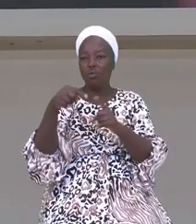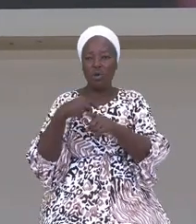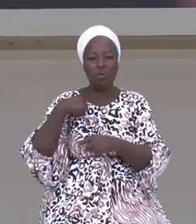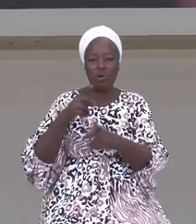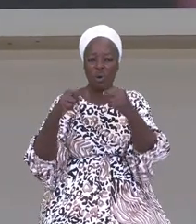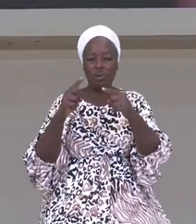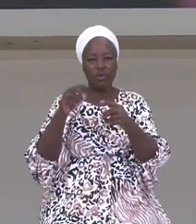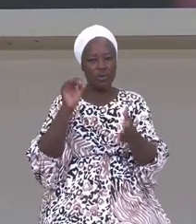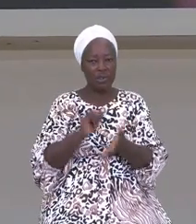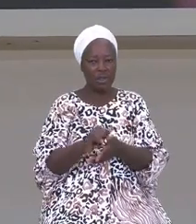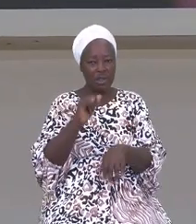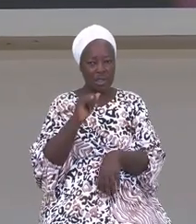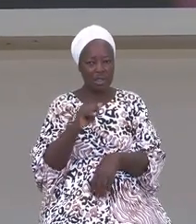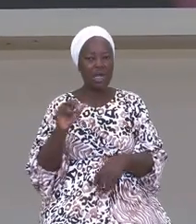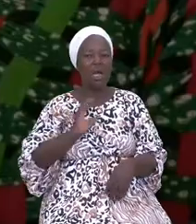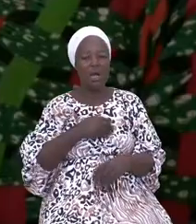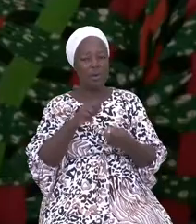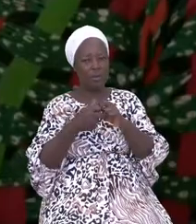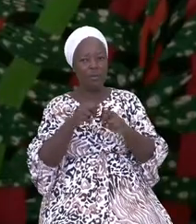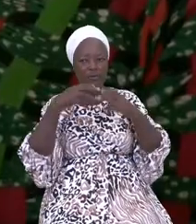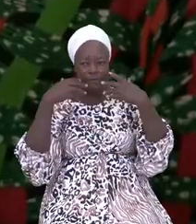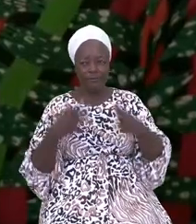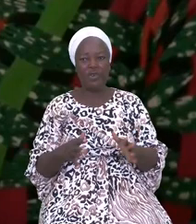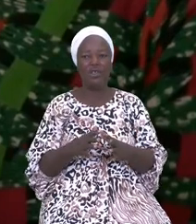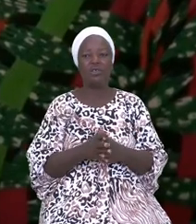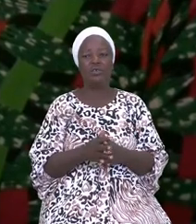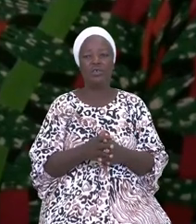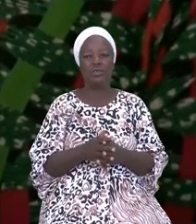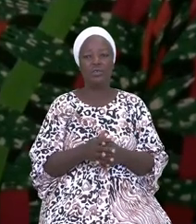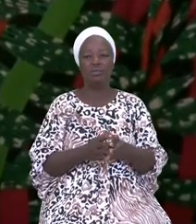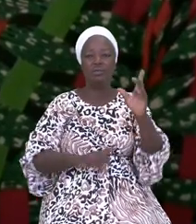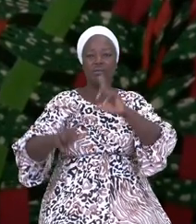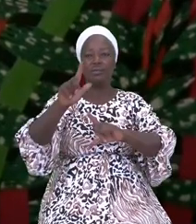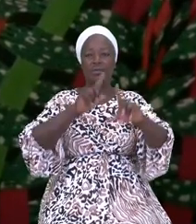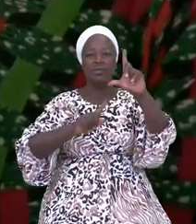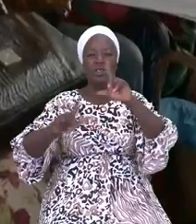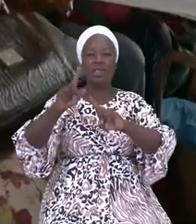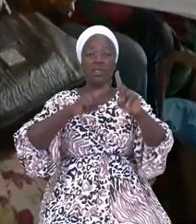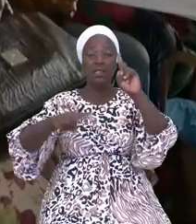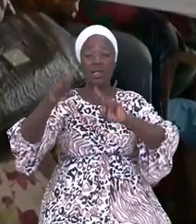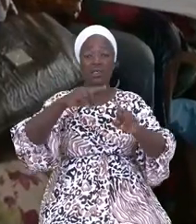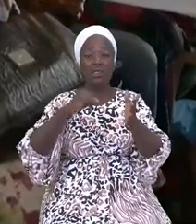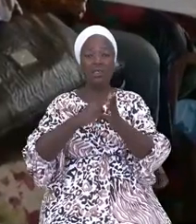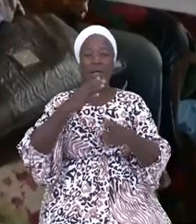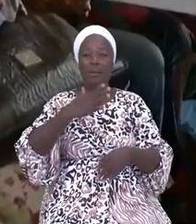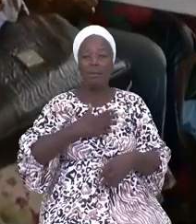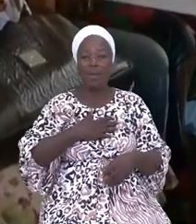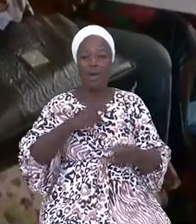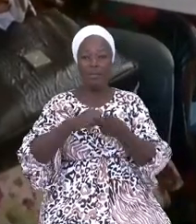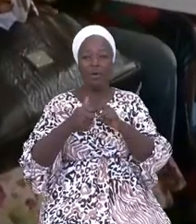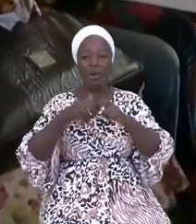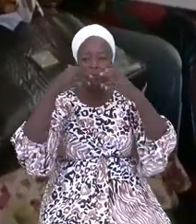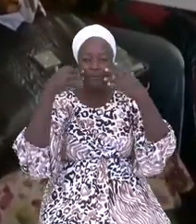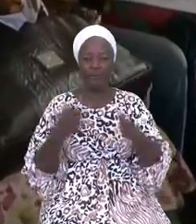that, our problems are over. My problems are over. Look at